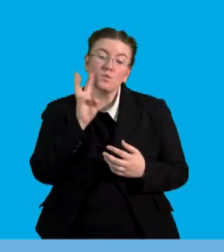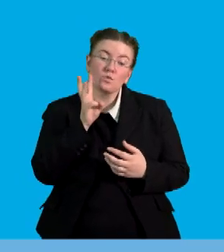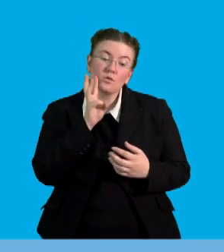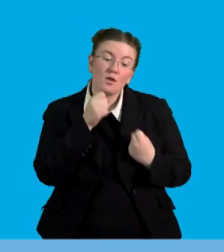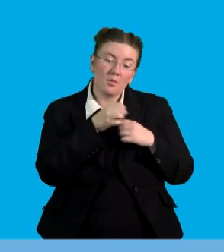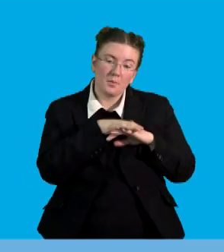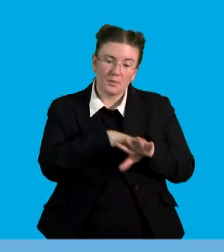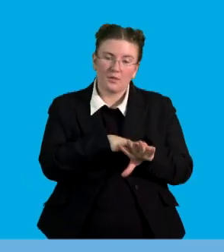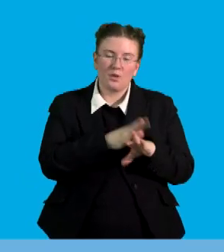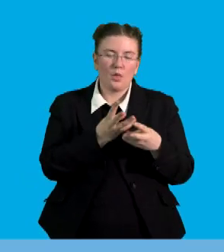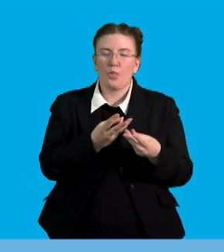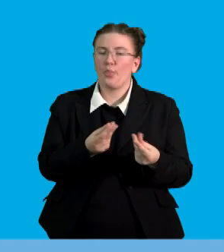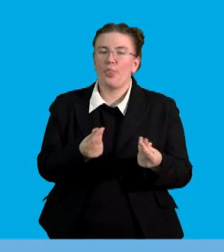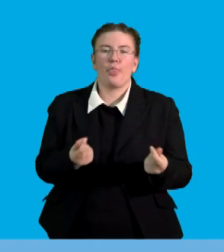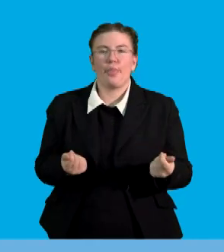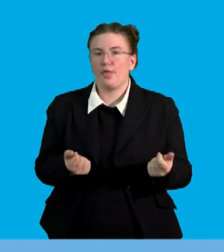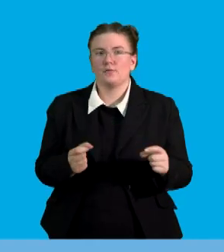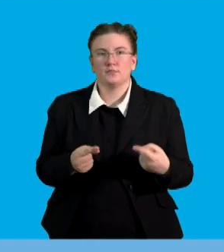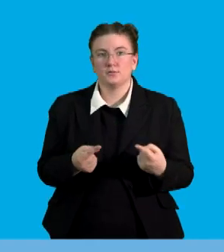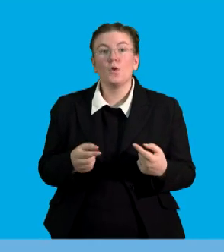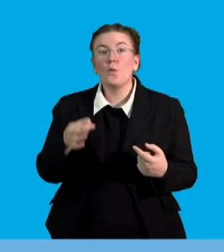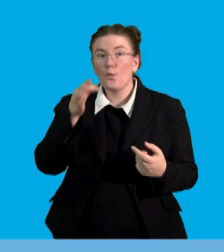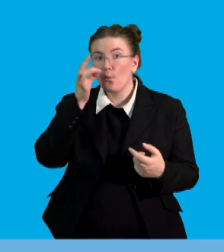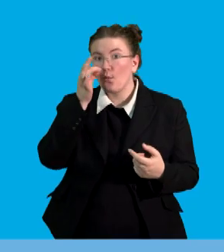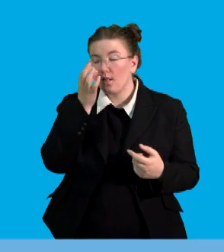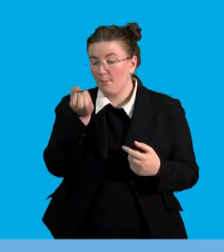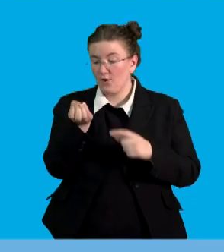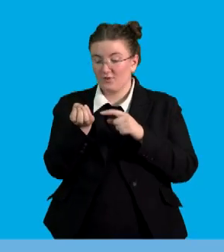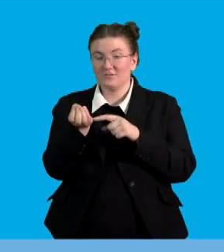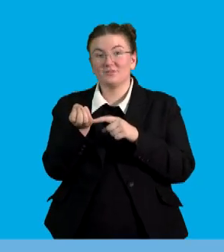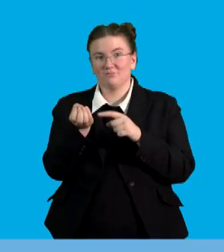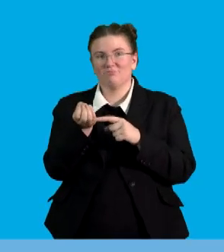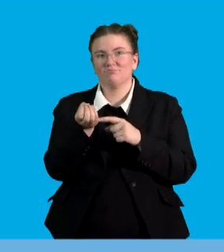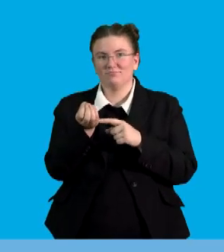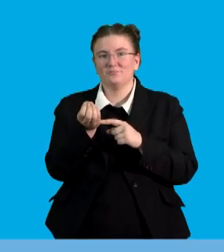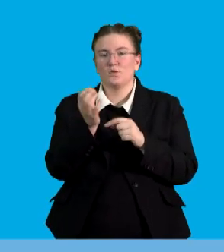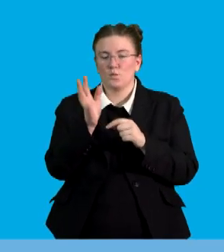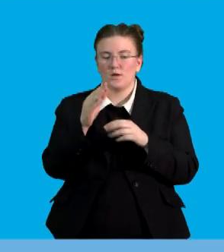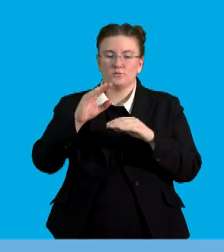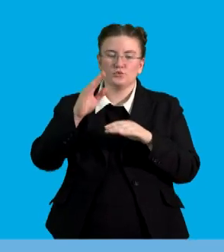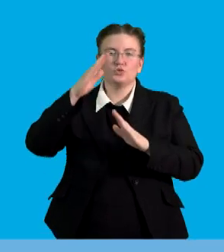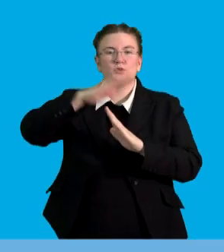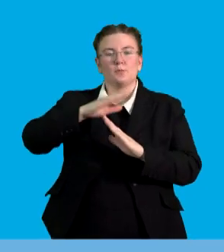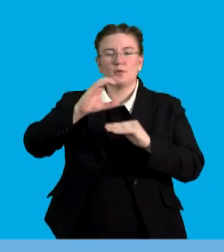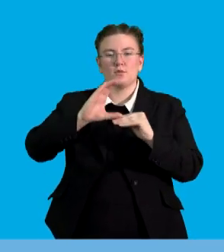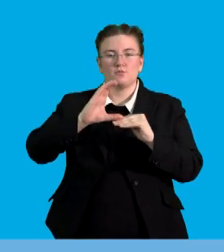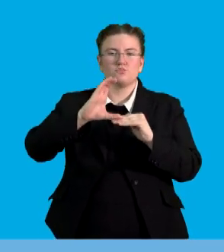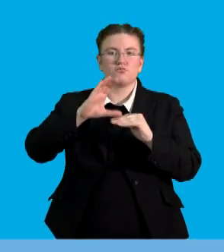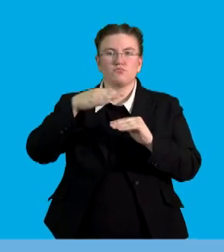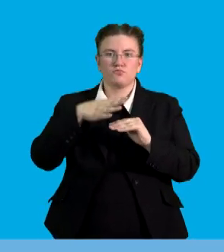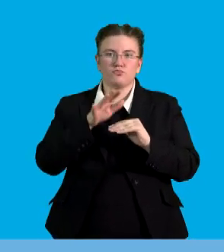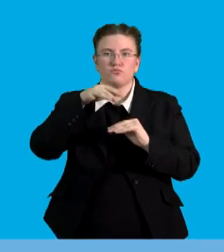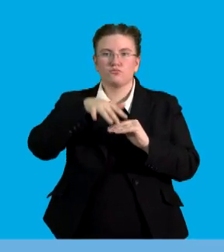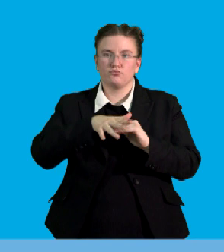water. Now the oil molecules cluster together and float on the surface. So the oil molecule, they cluster together and float